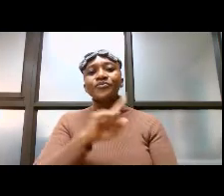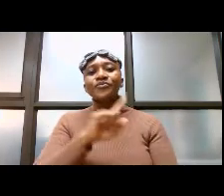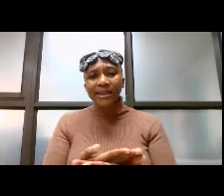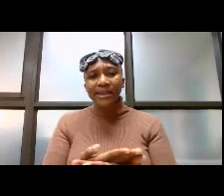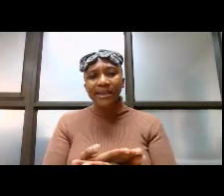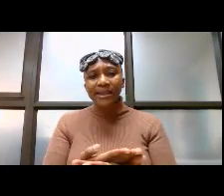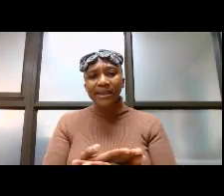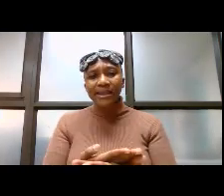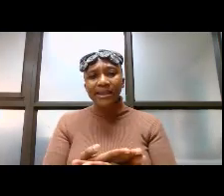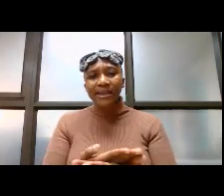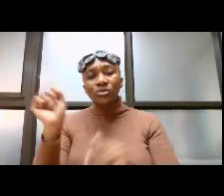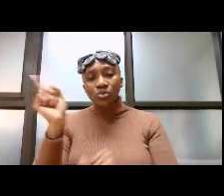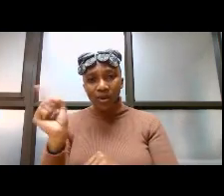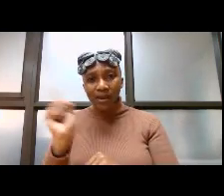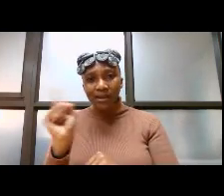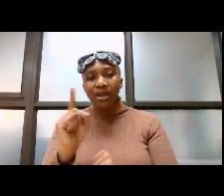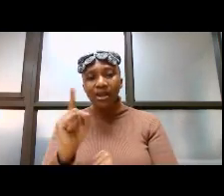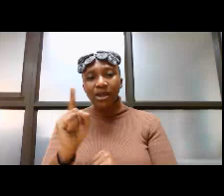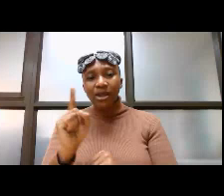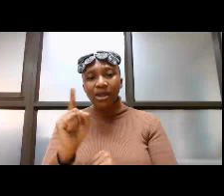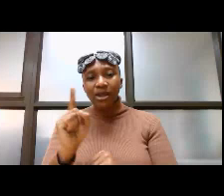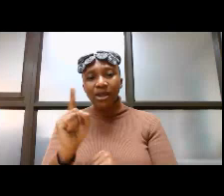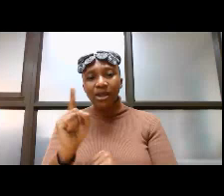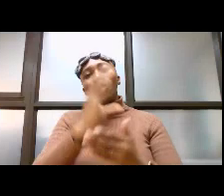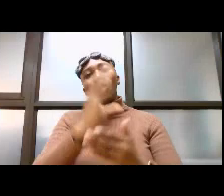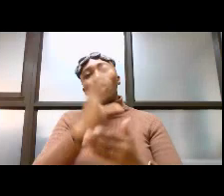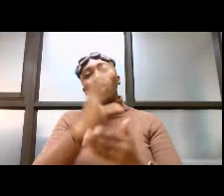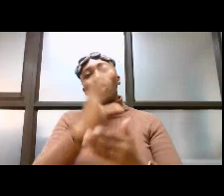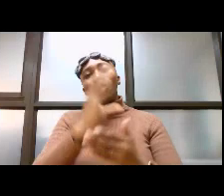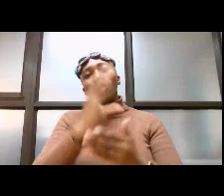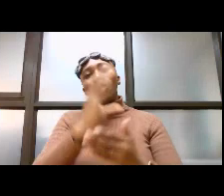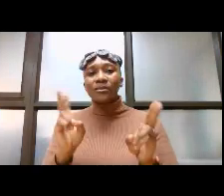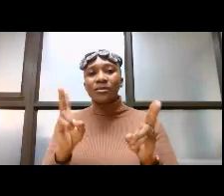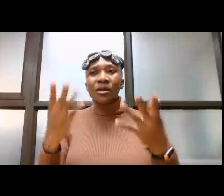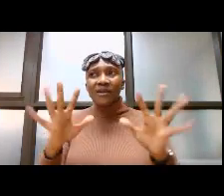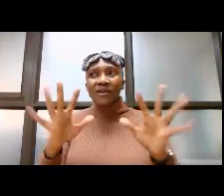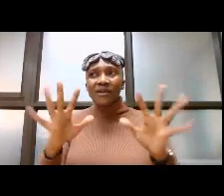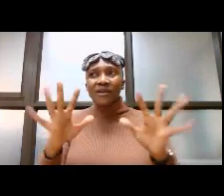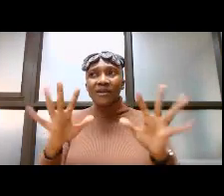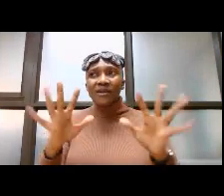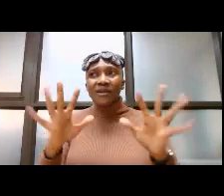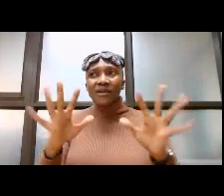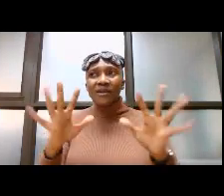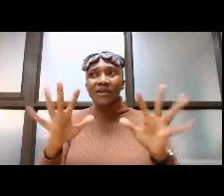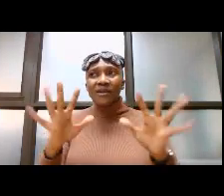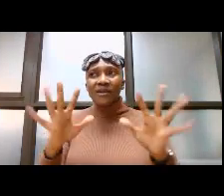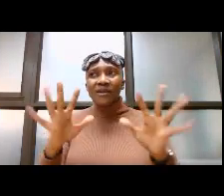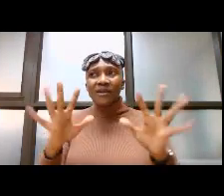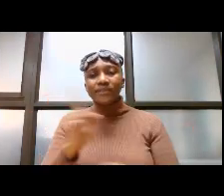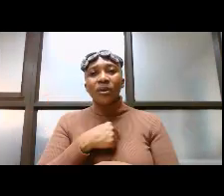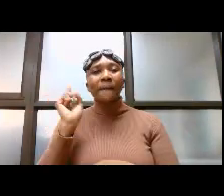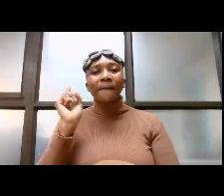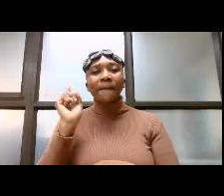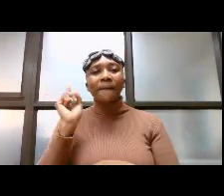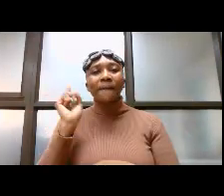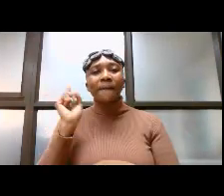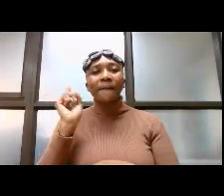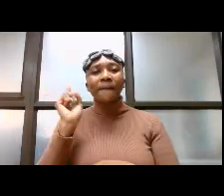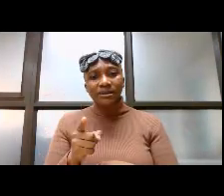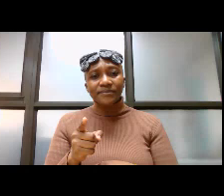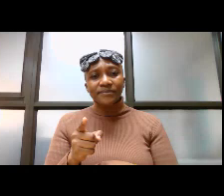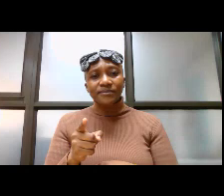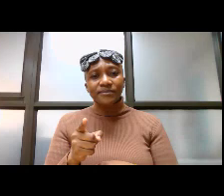the colonized people. And there's need to, and after we assert, we need to